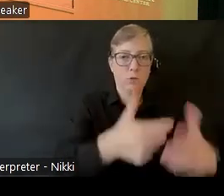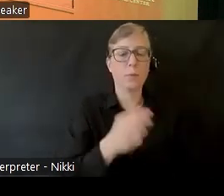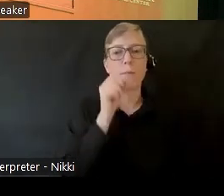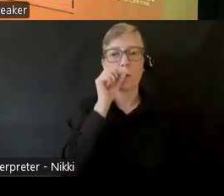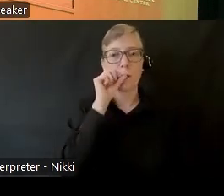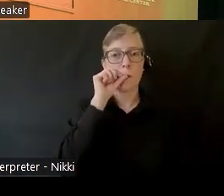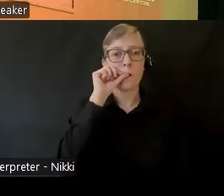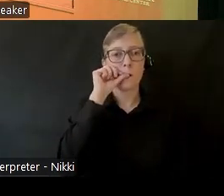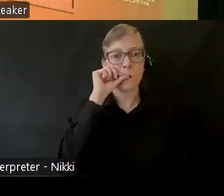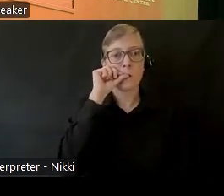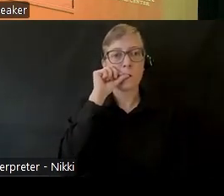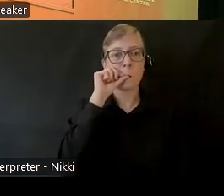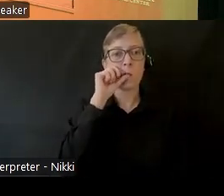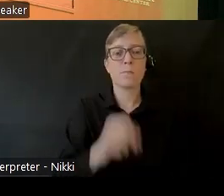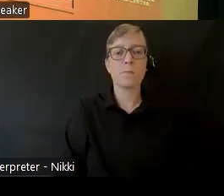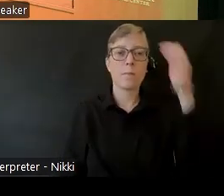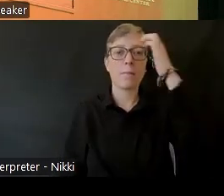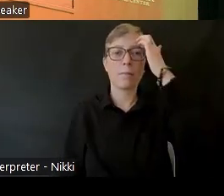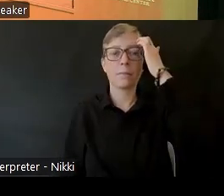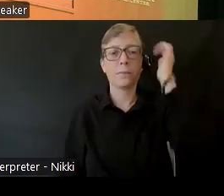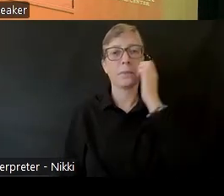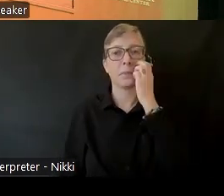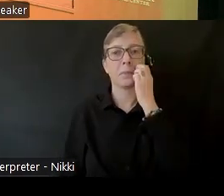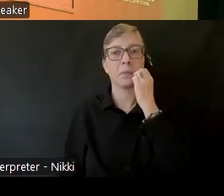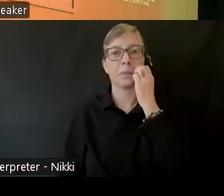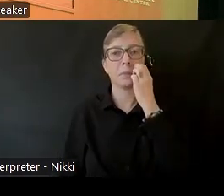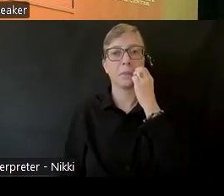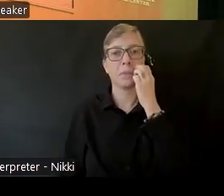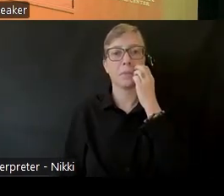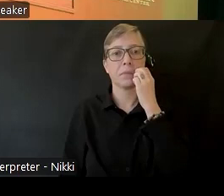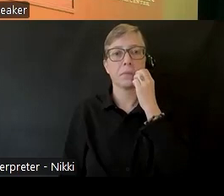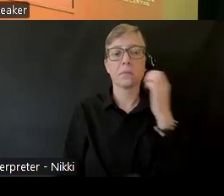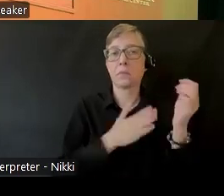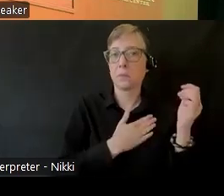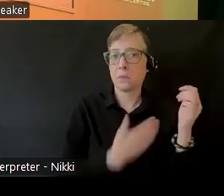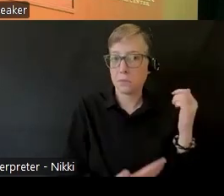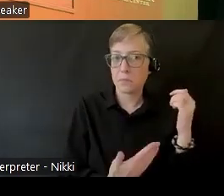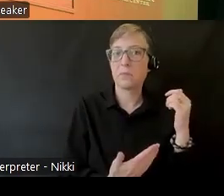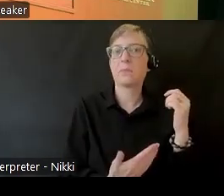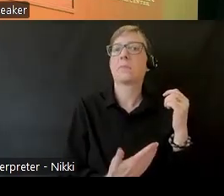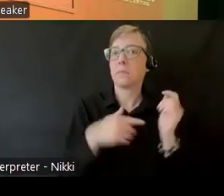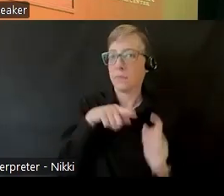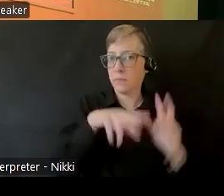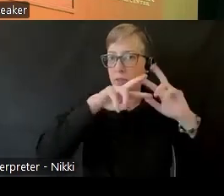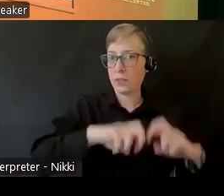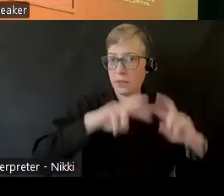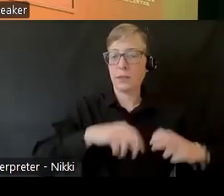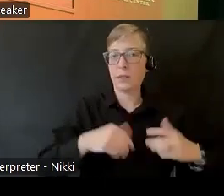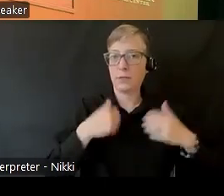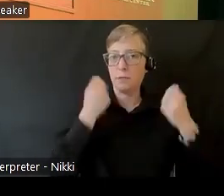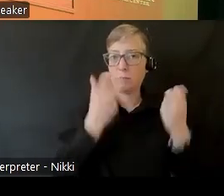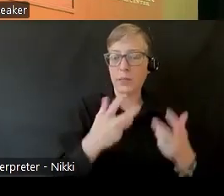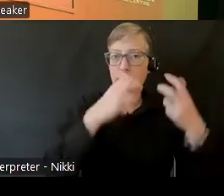I have to admit that there are a lot of issues with this analysis, like reverse causality, all that